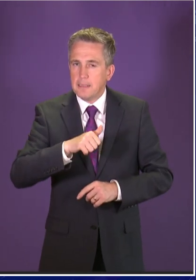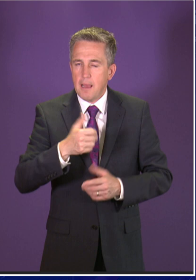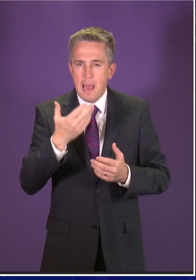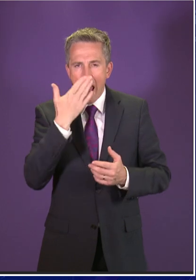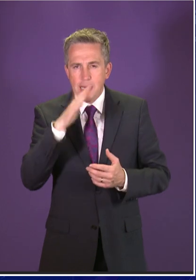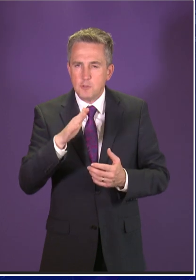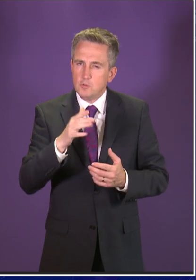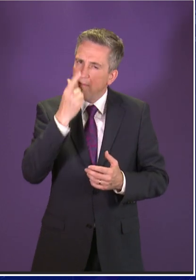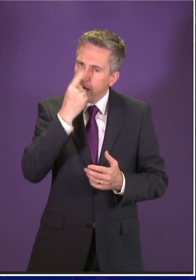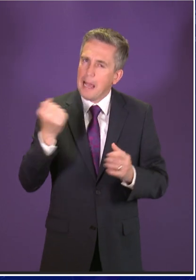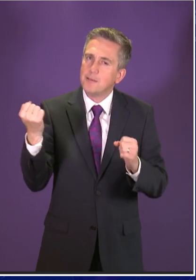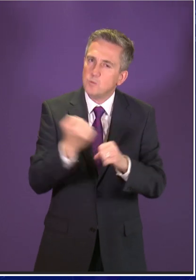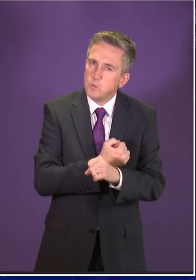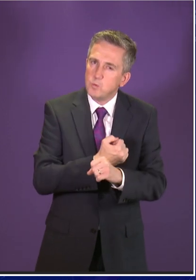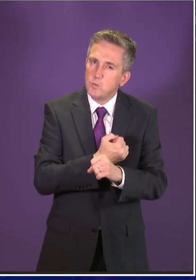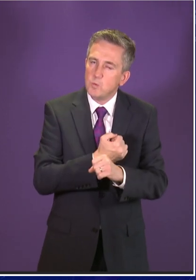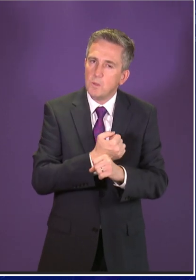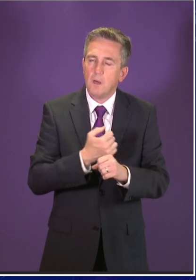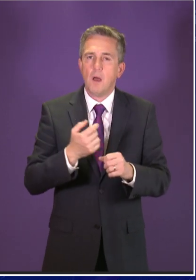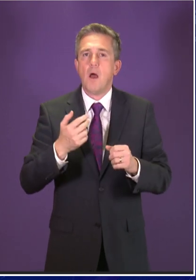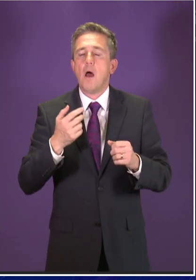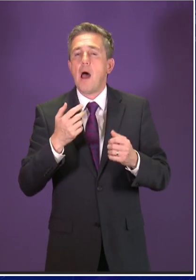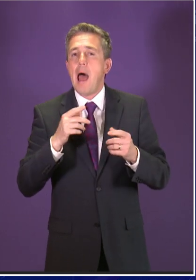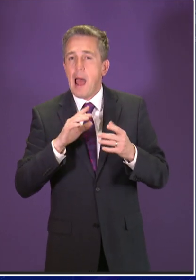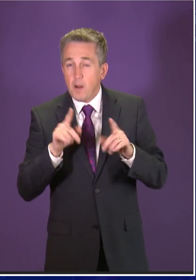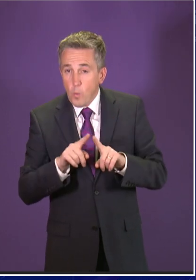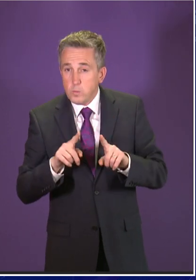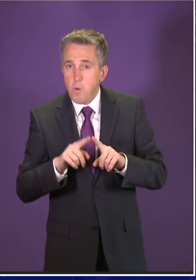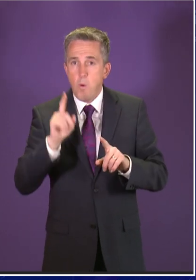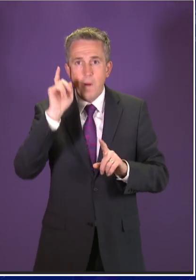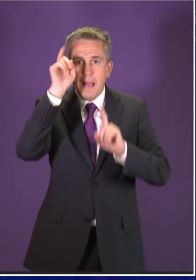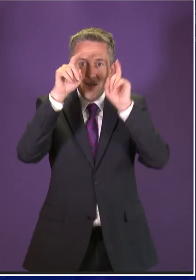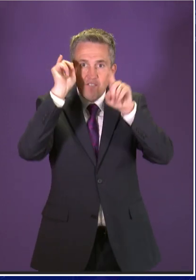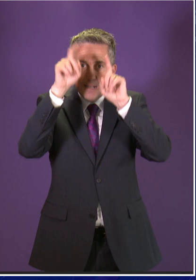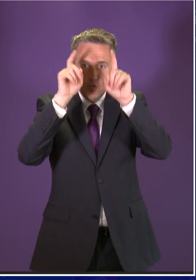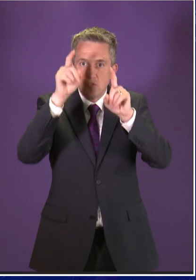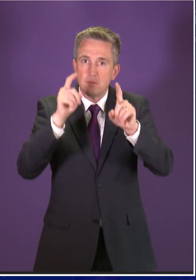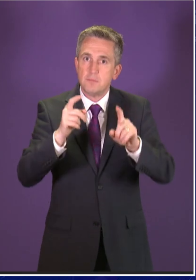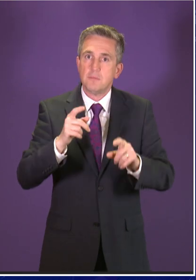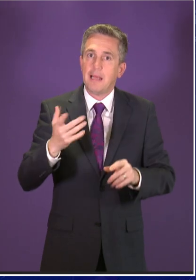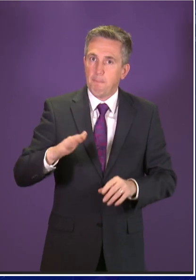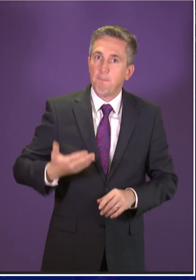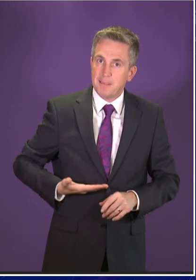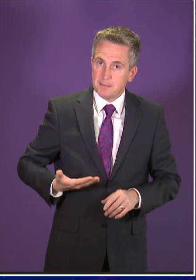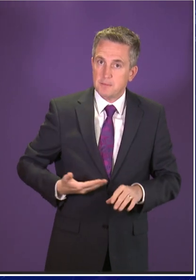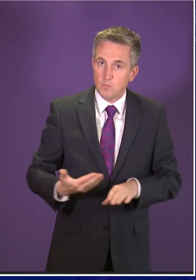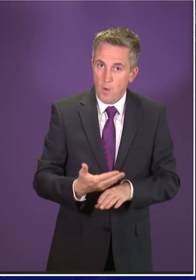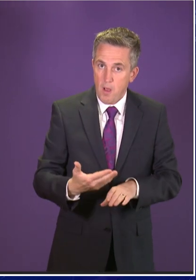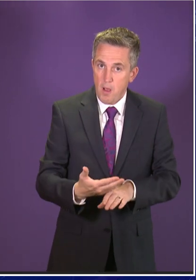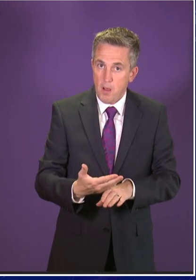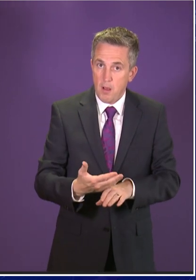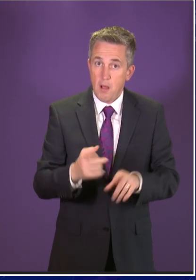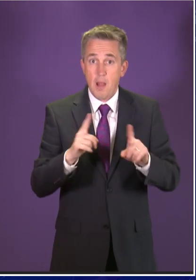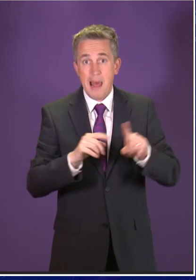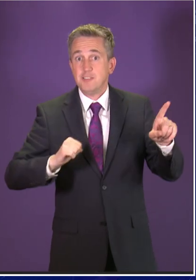can-do attitude where innovation is a cornerstone in our business dealings. And like many Scots, we